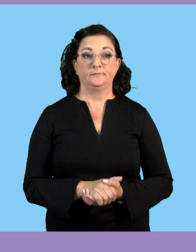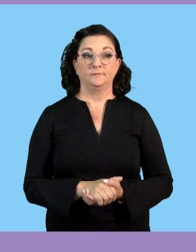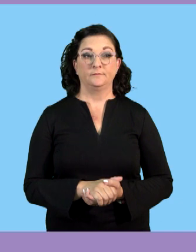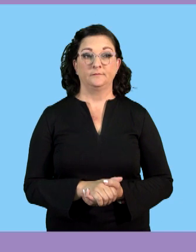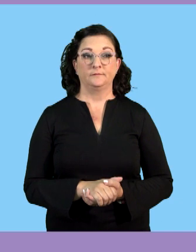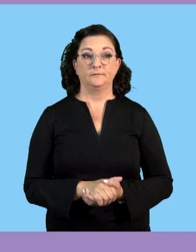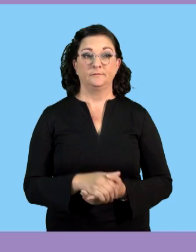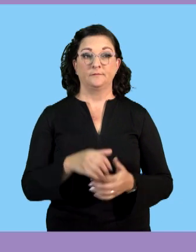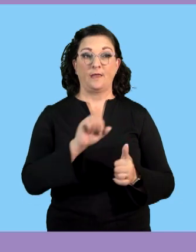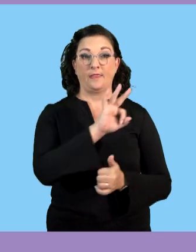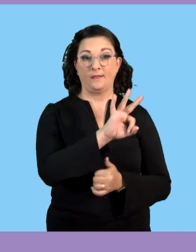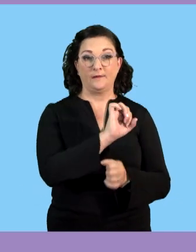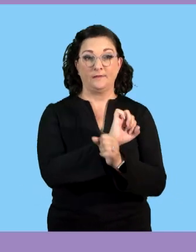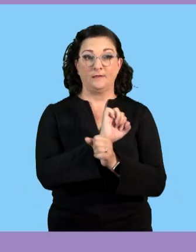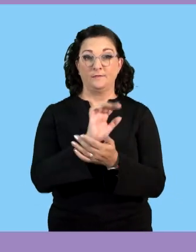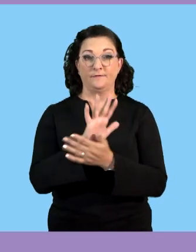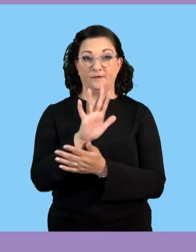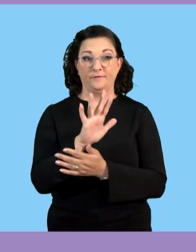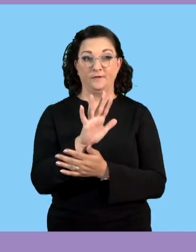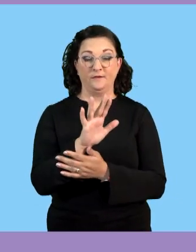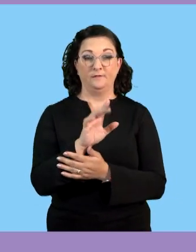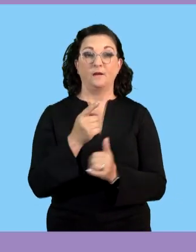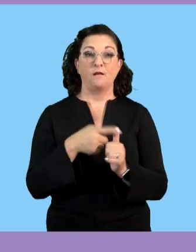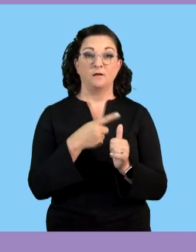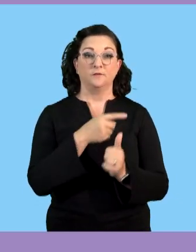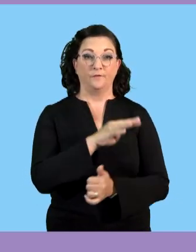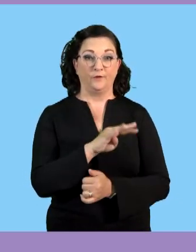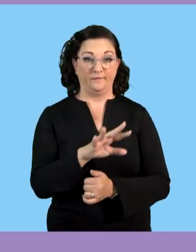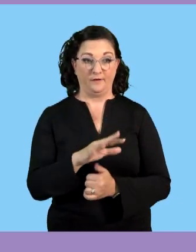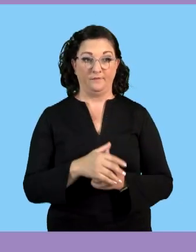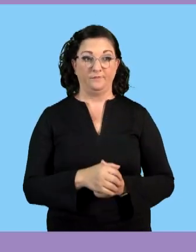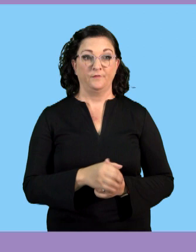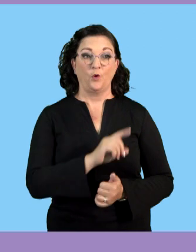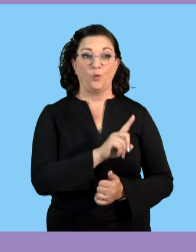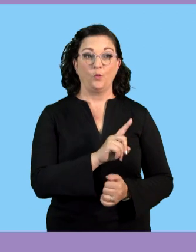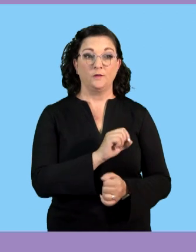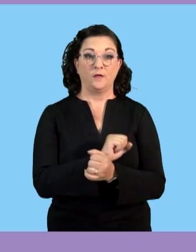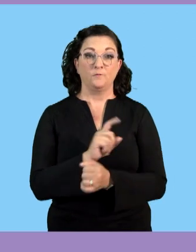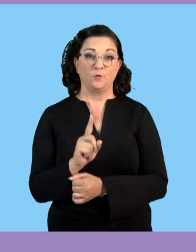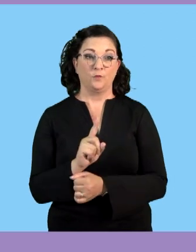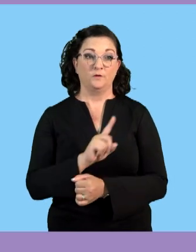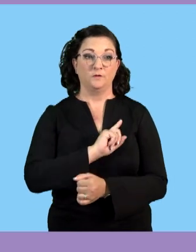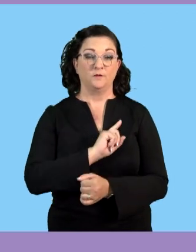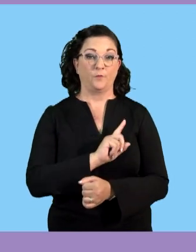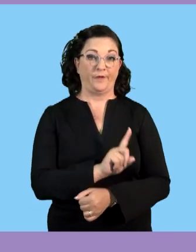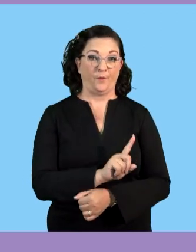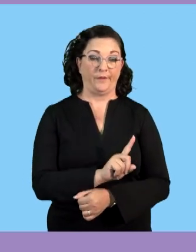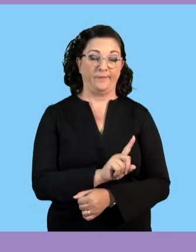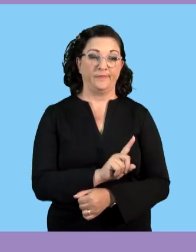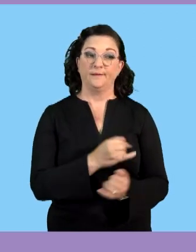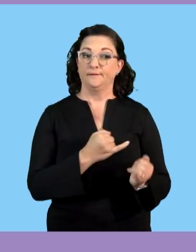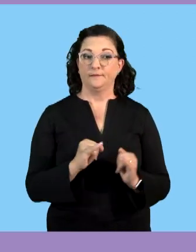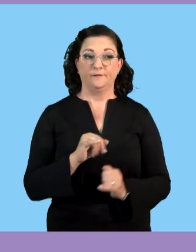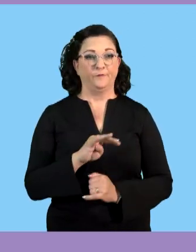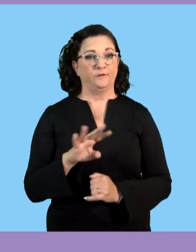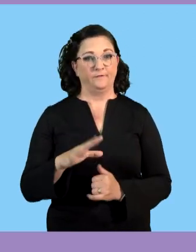Move the zeros there. And 3 times 15 will give us a 45. 1 times 1 will give us a 1, which is